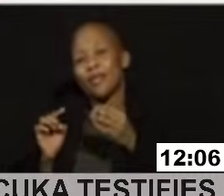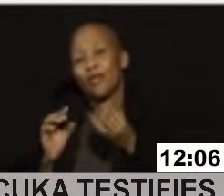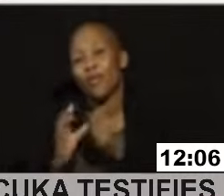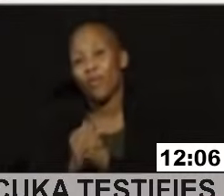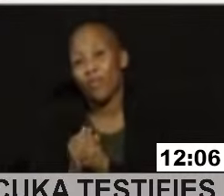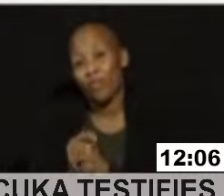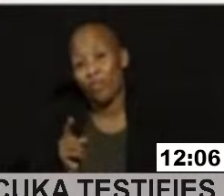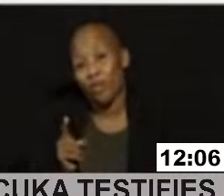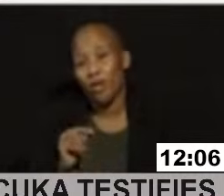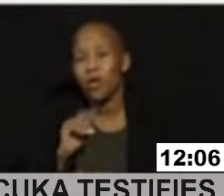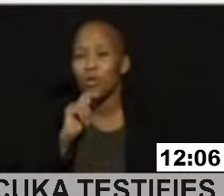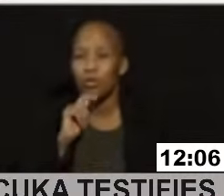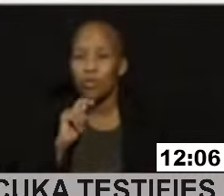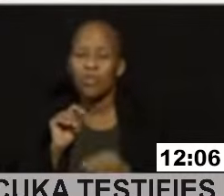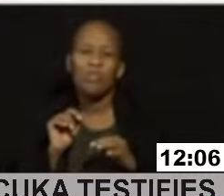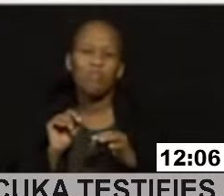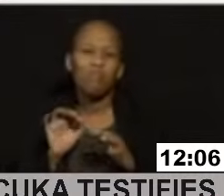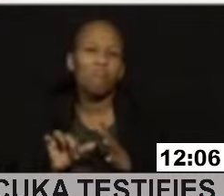It's a matter of public record